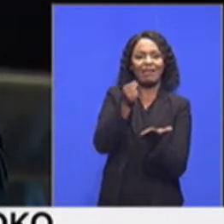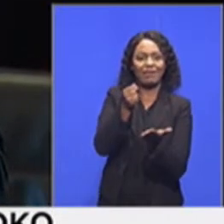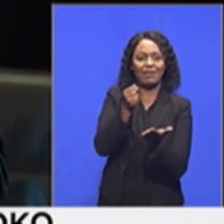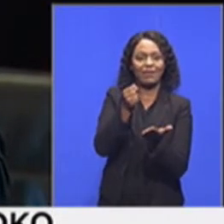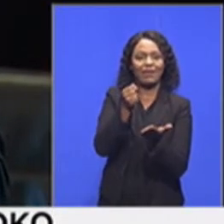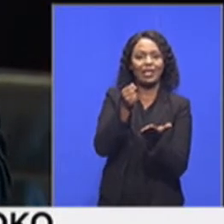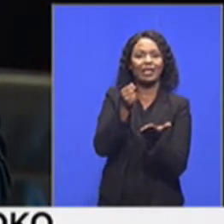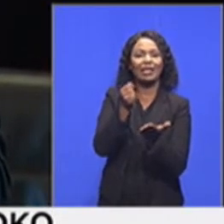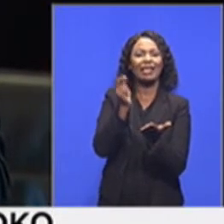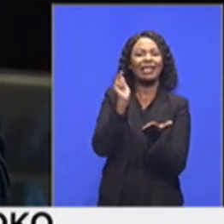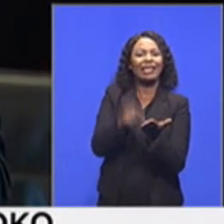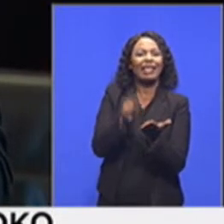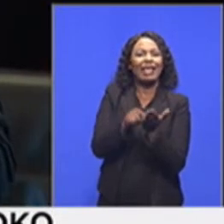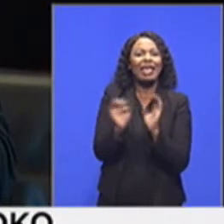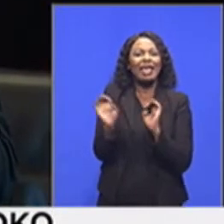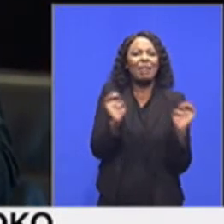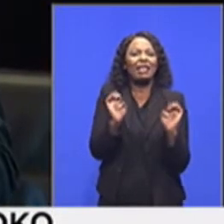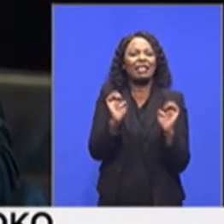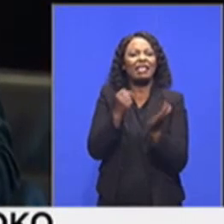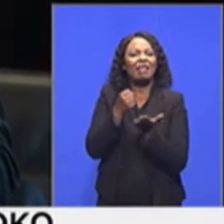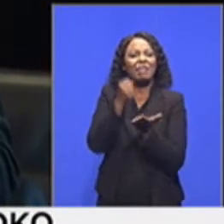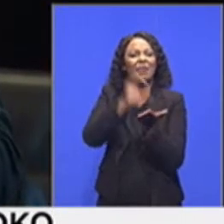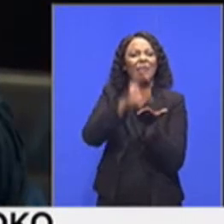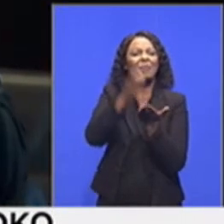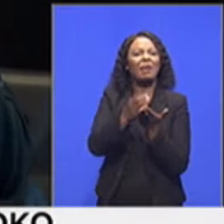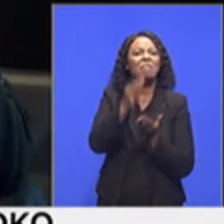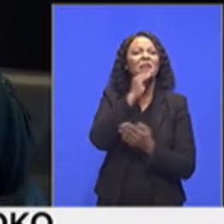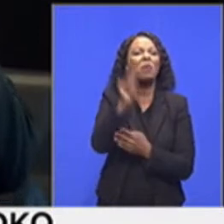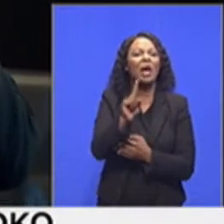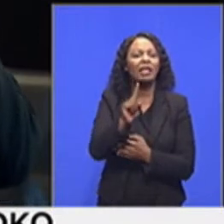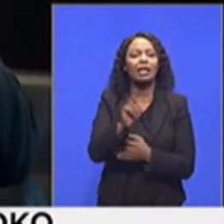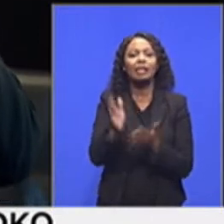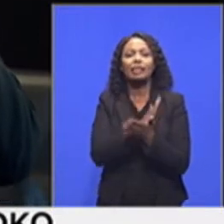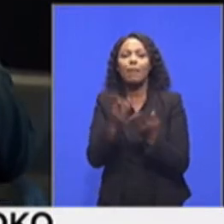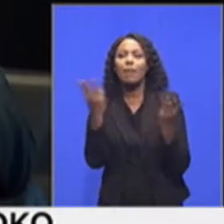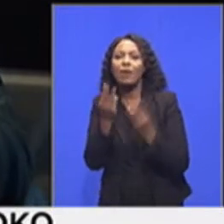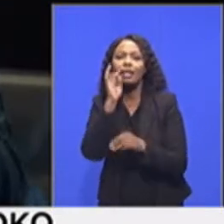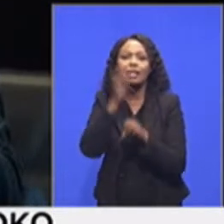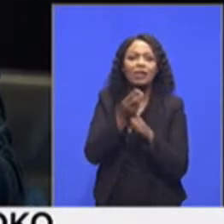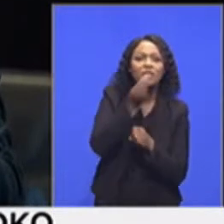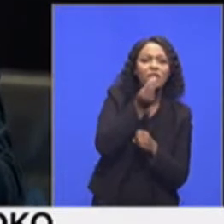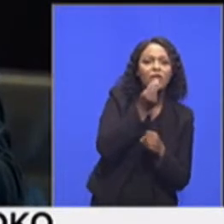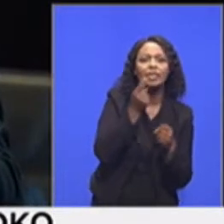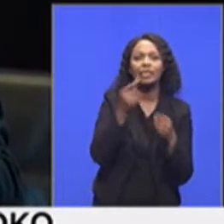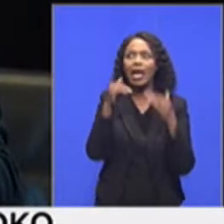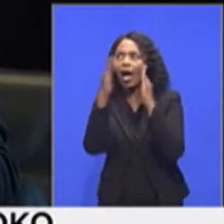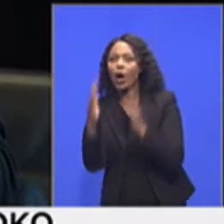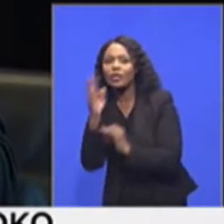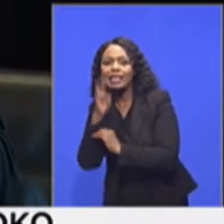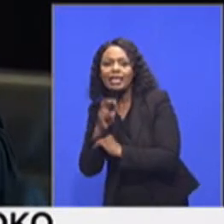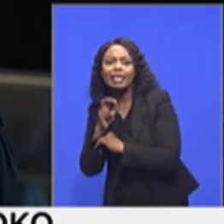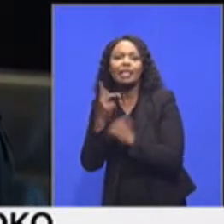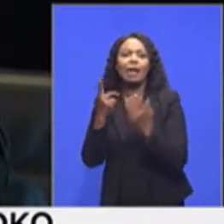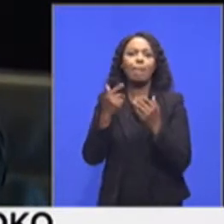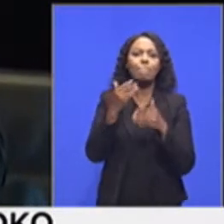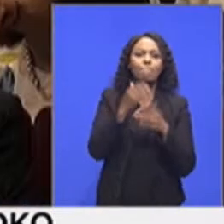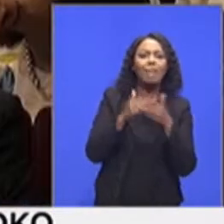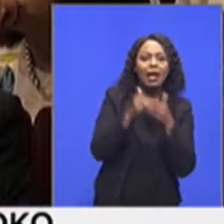What are the emergency relief? Some people who need some food here, we need shelter there, we need medical attention